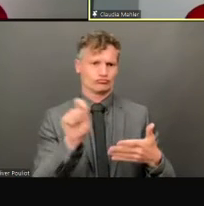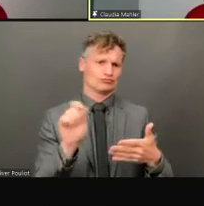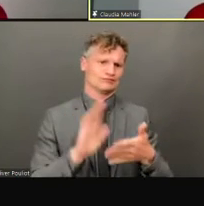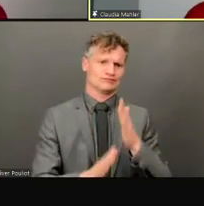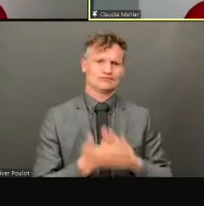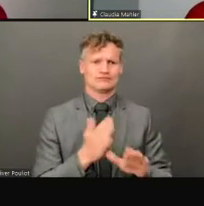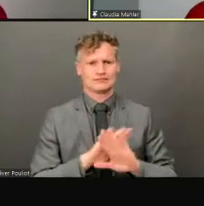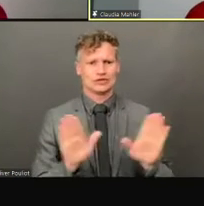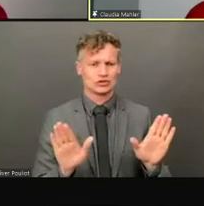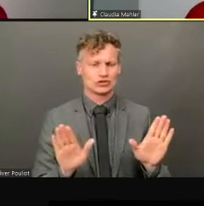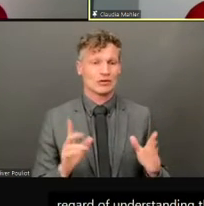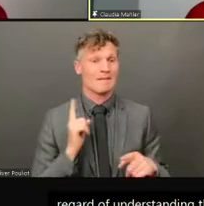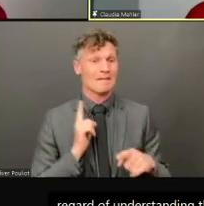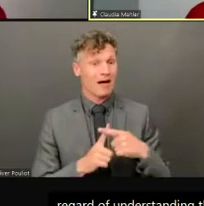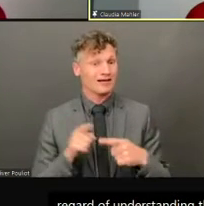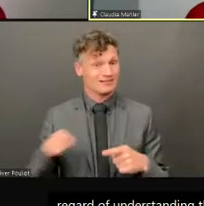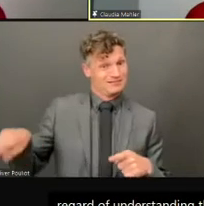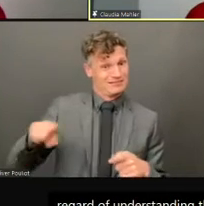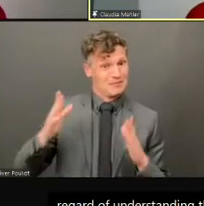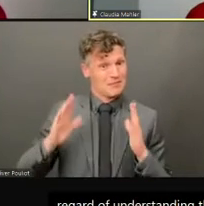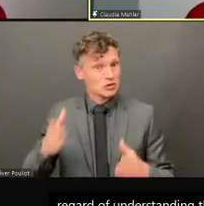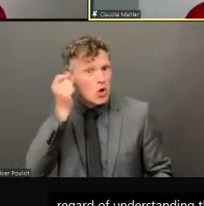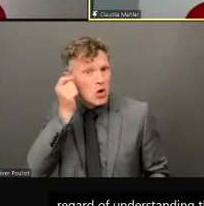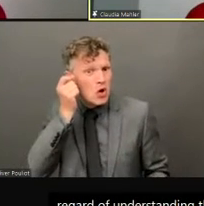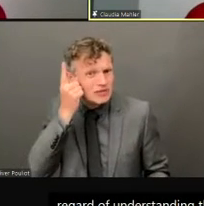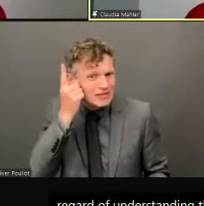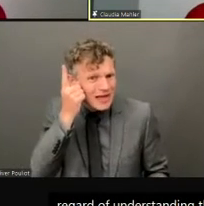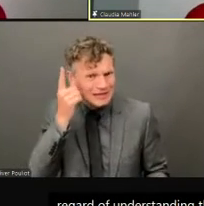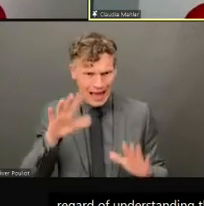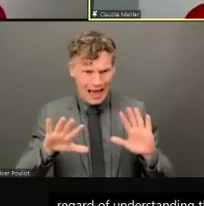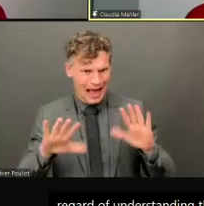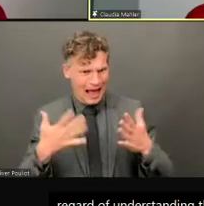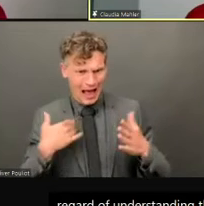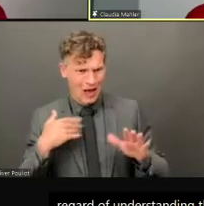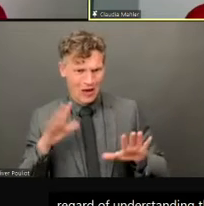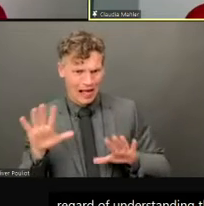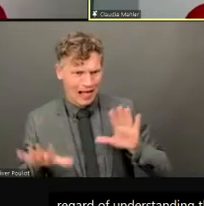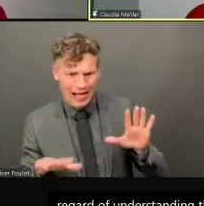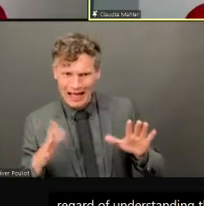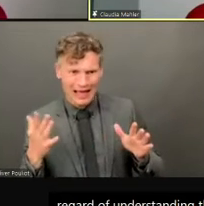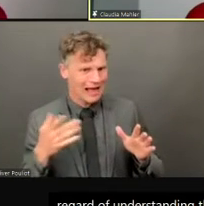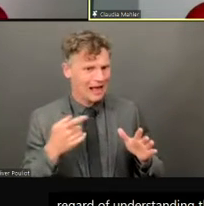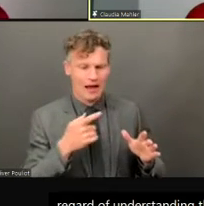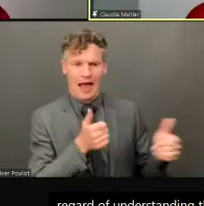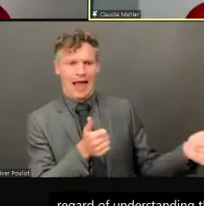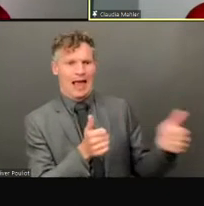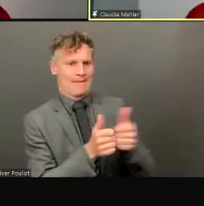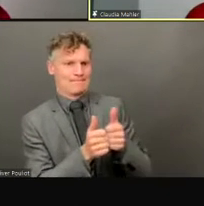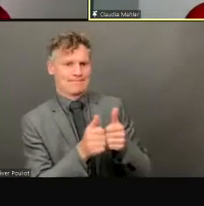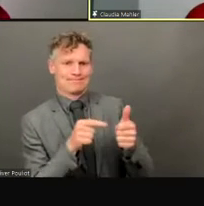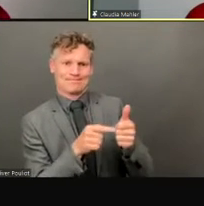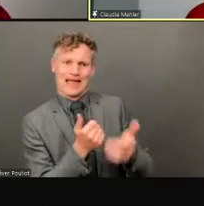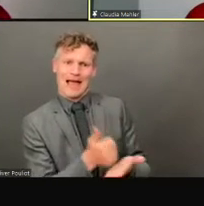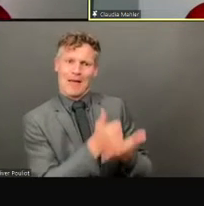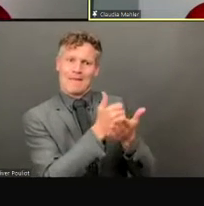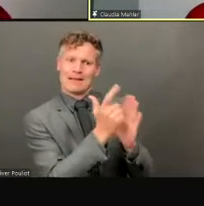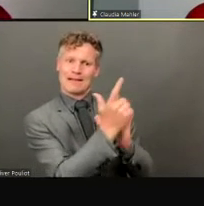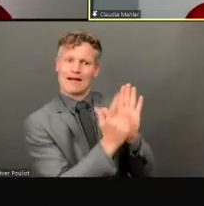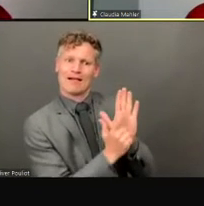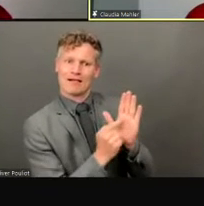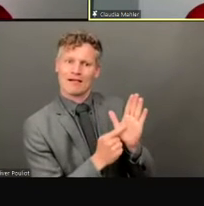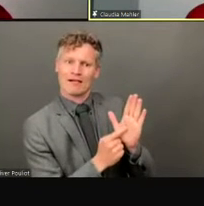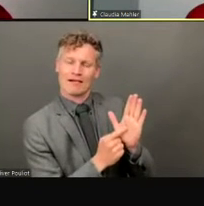aid. From another thing from my perspective is also to understand their human rights and to get